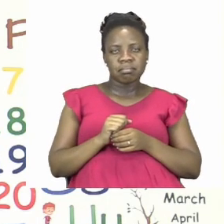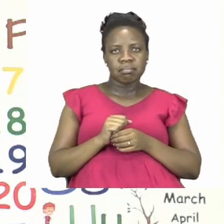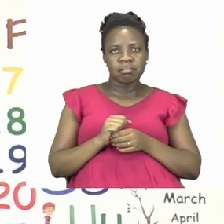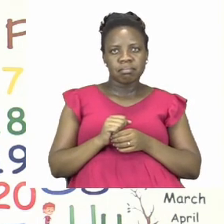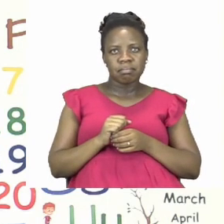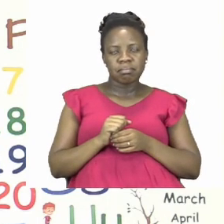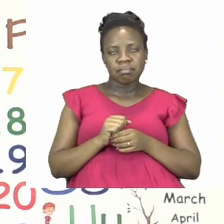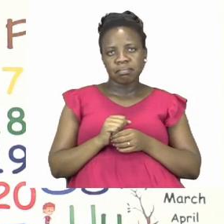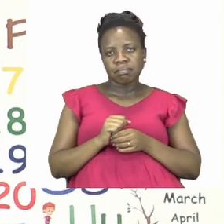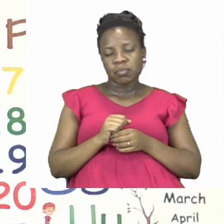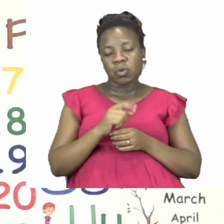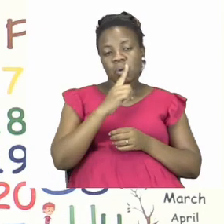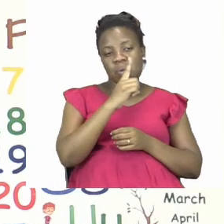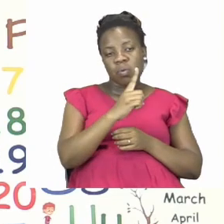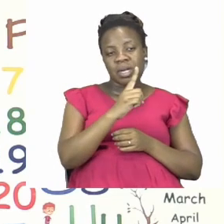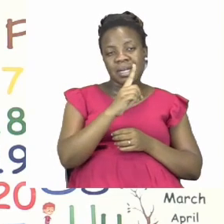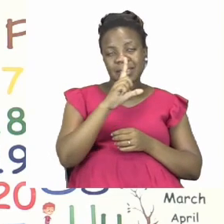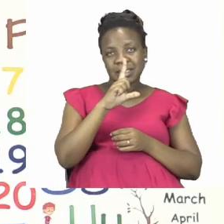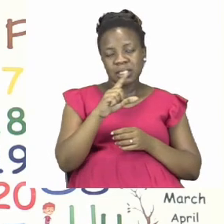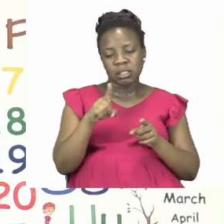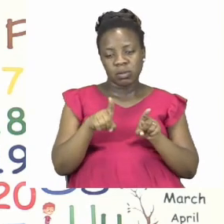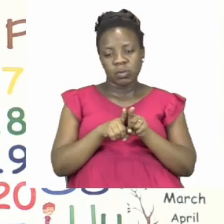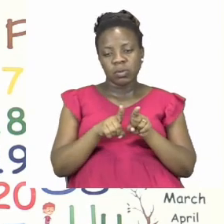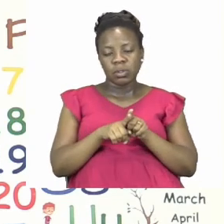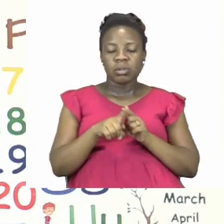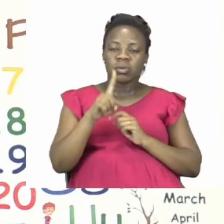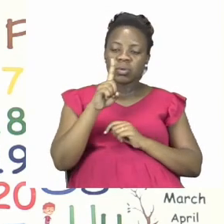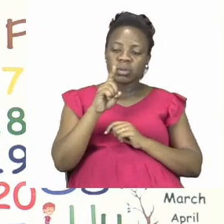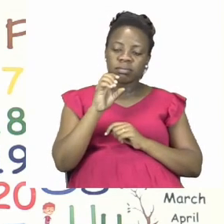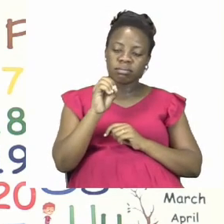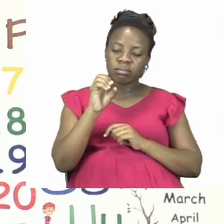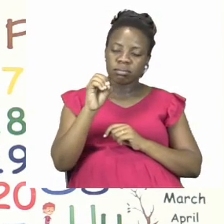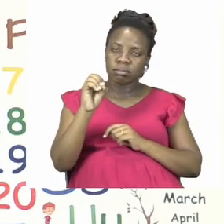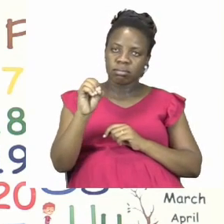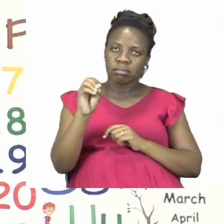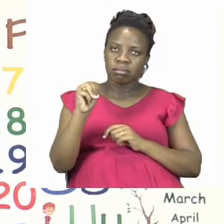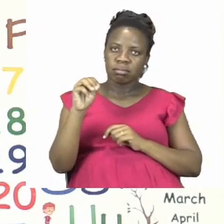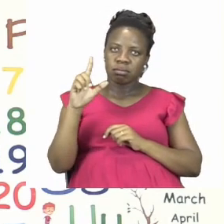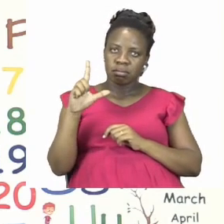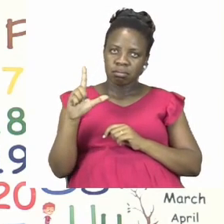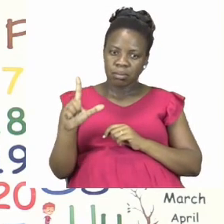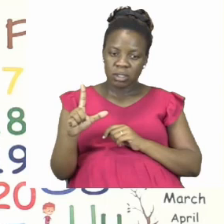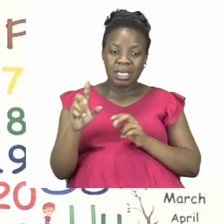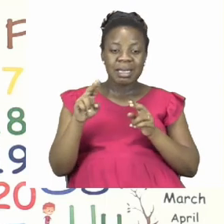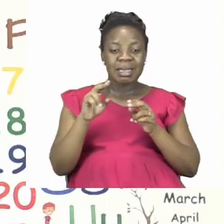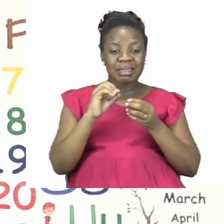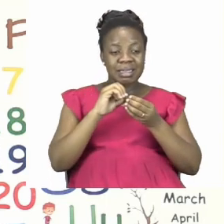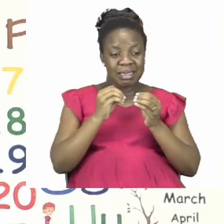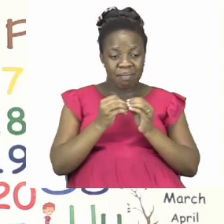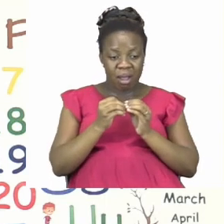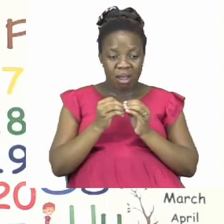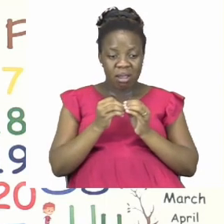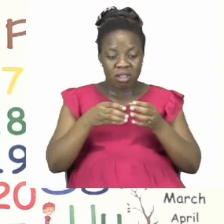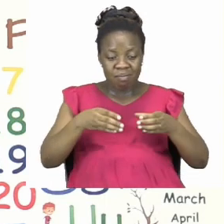you can see, or use that number that you can see to subtract to find out your answer. Don't forget to